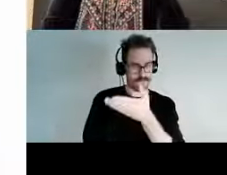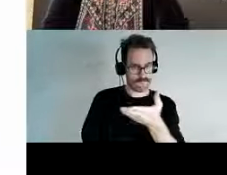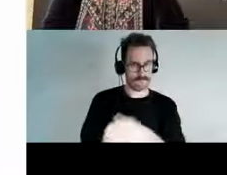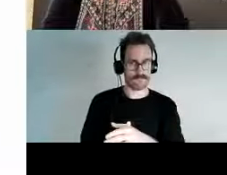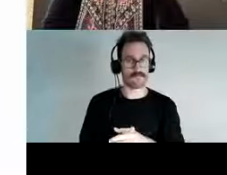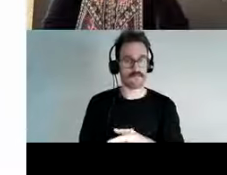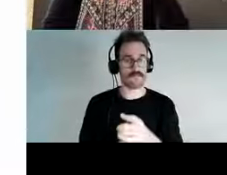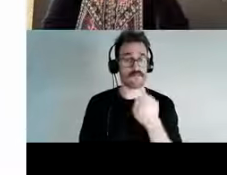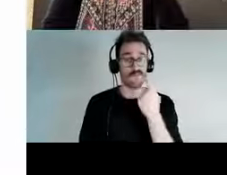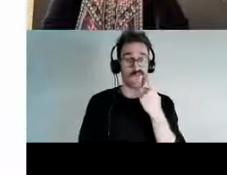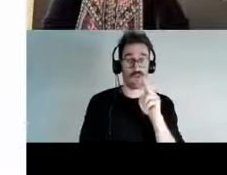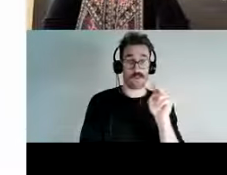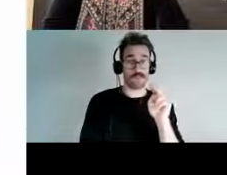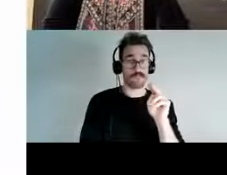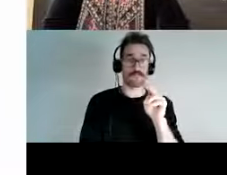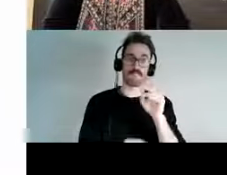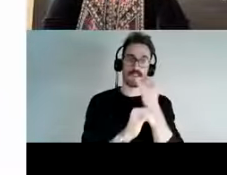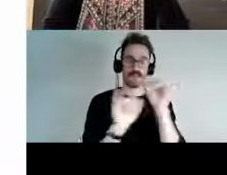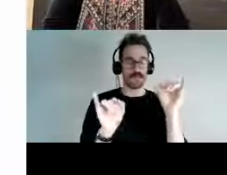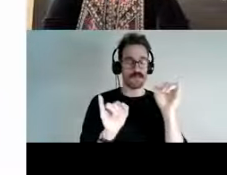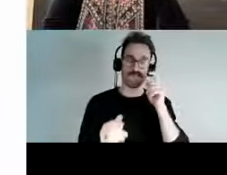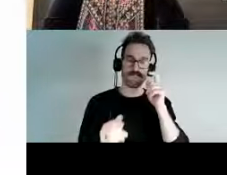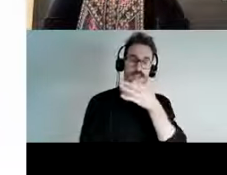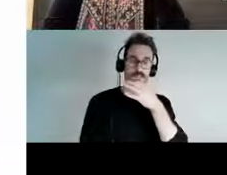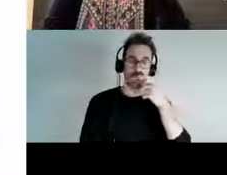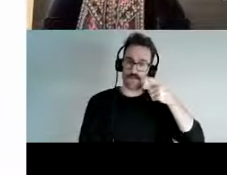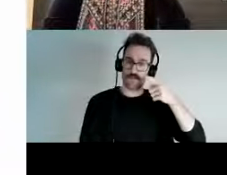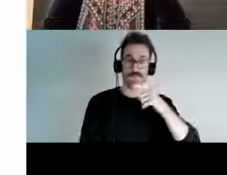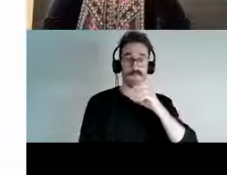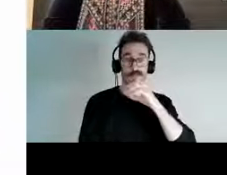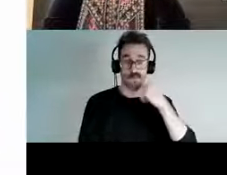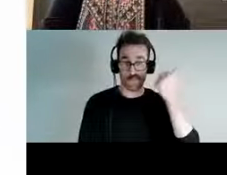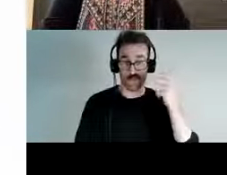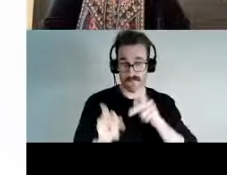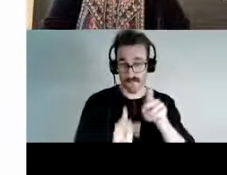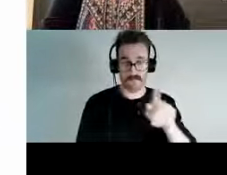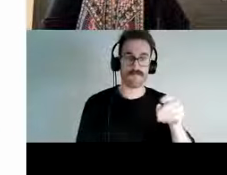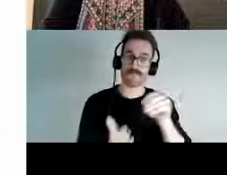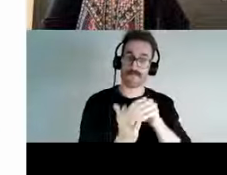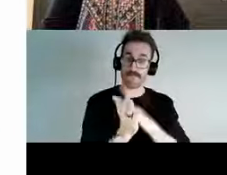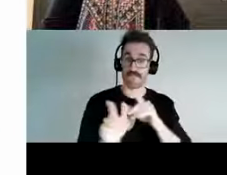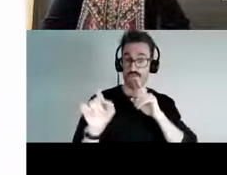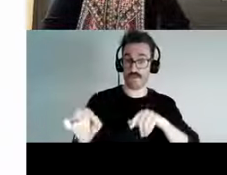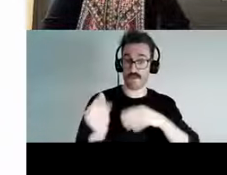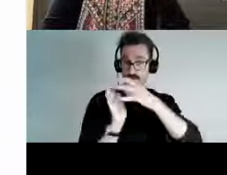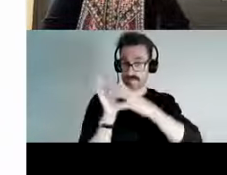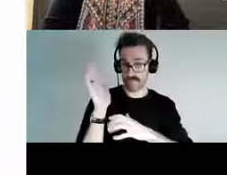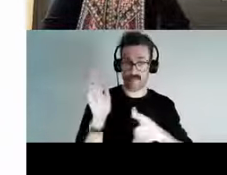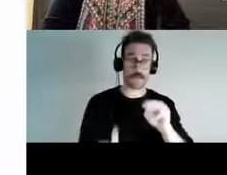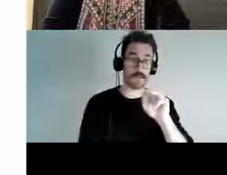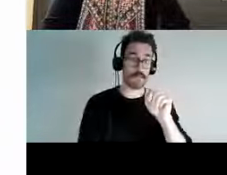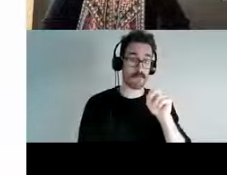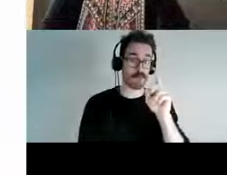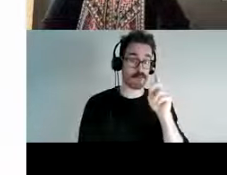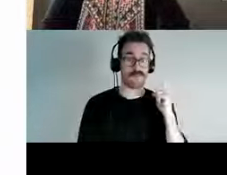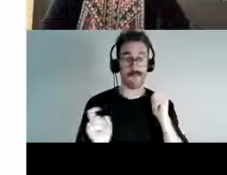last UN independent expert on aging, Rosa Kornfeld-Matt, in her report noted that the Madrid Plan of Action